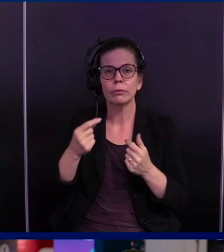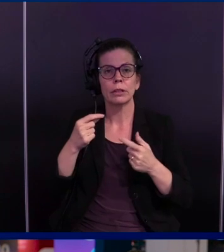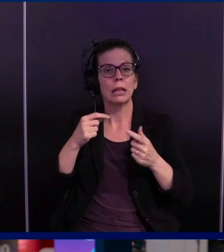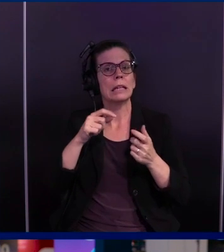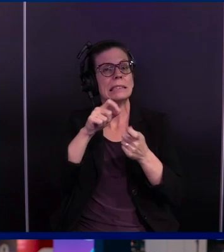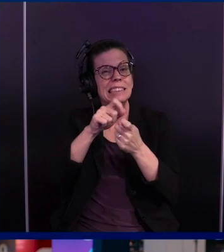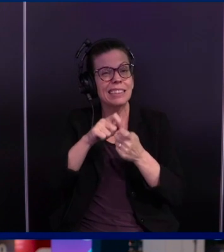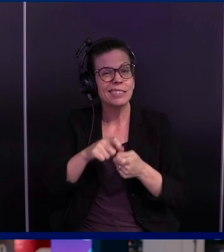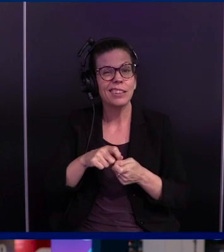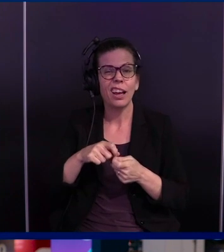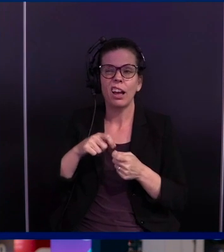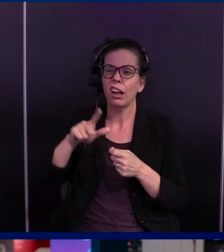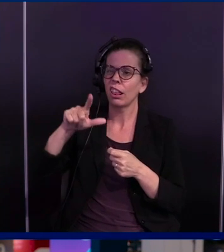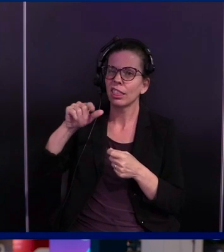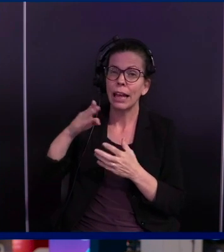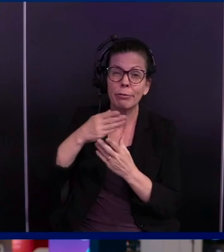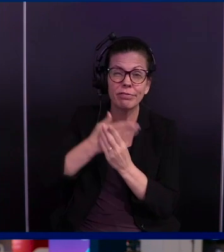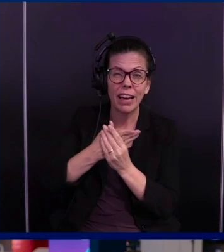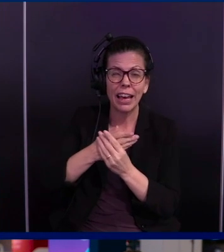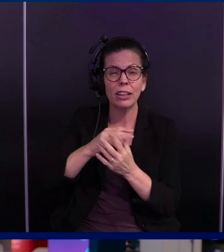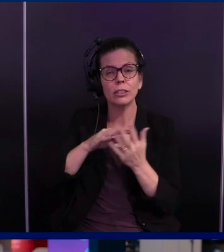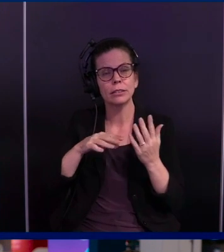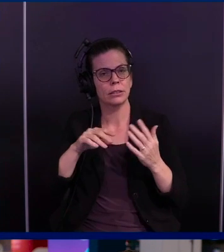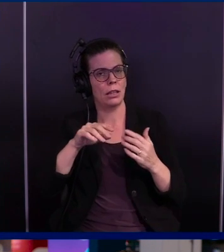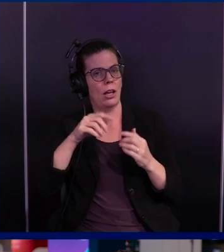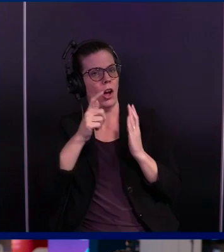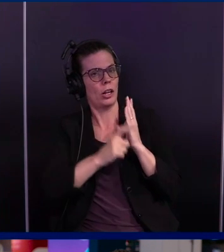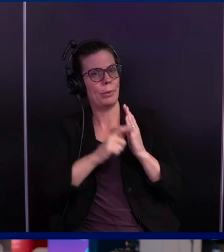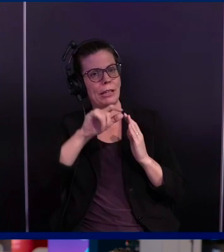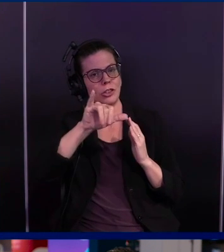files. Well, there's two, automation YAML and